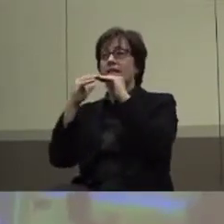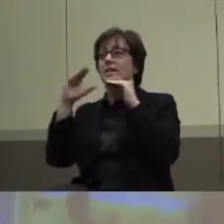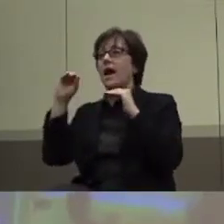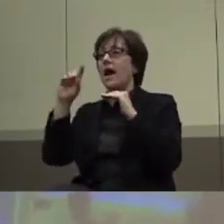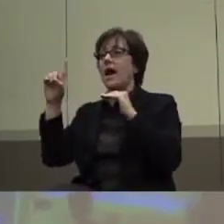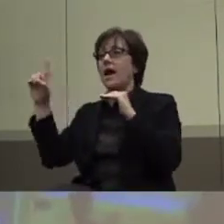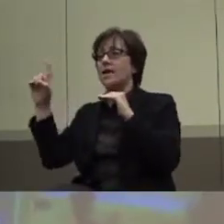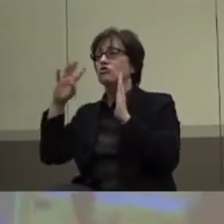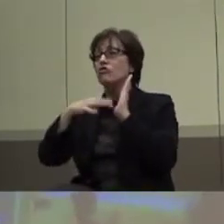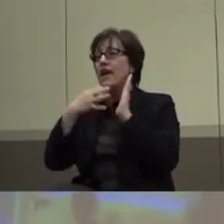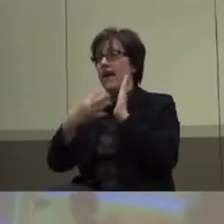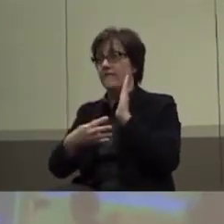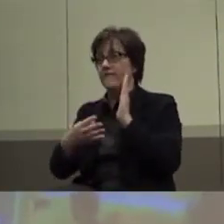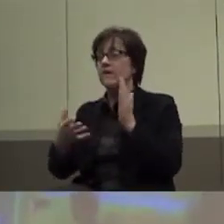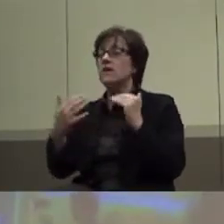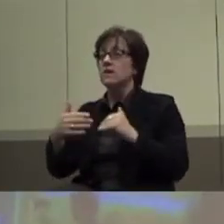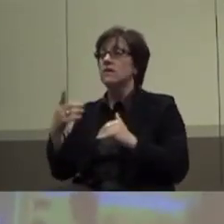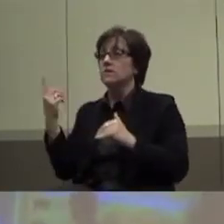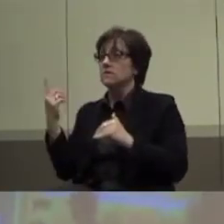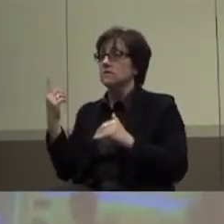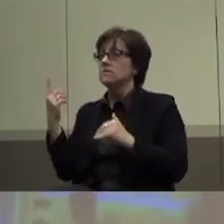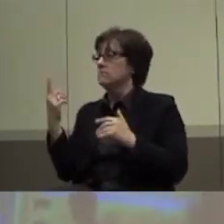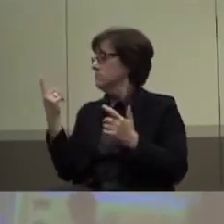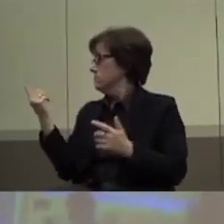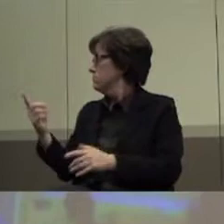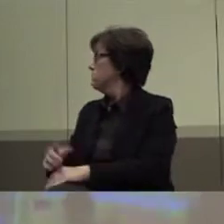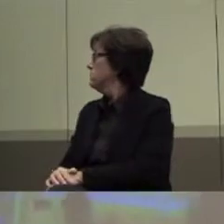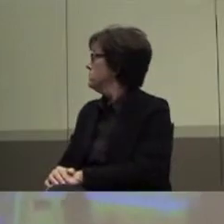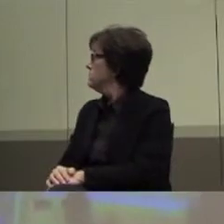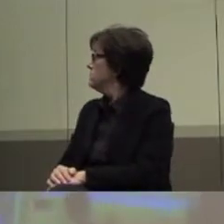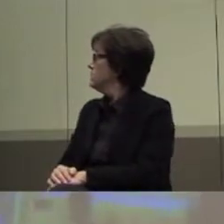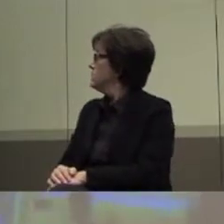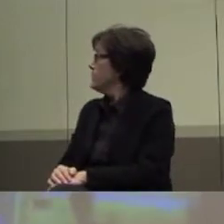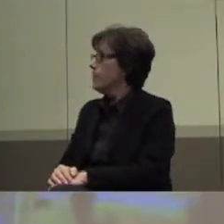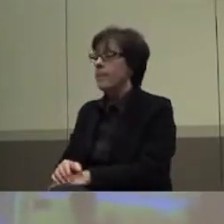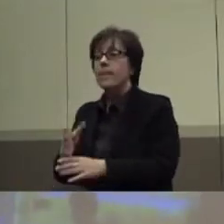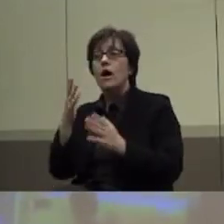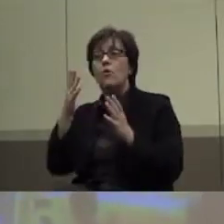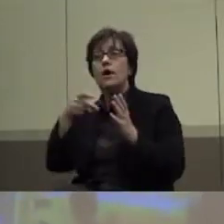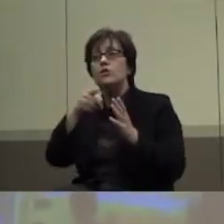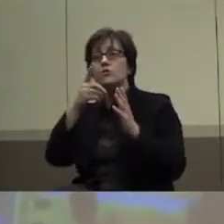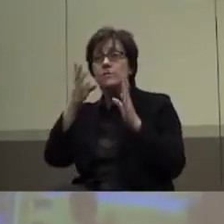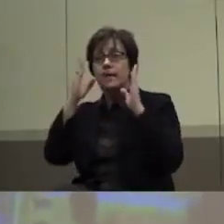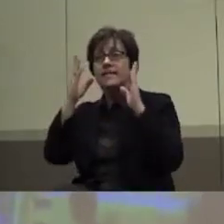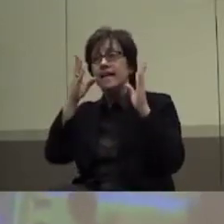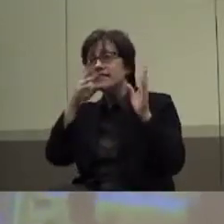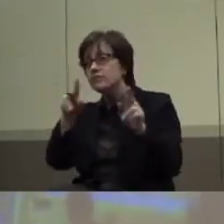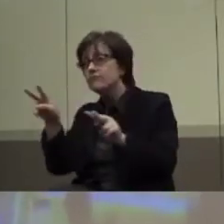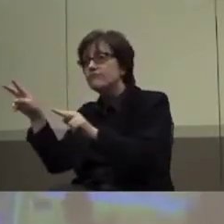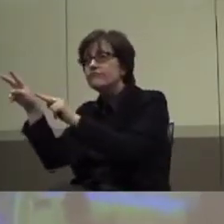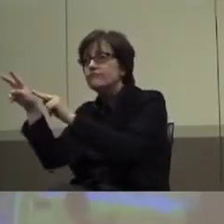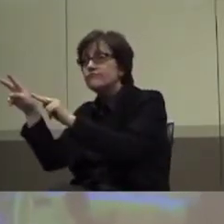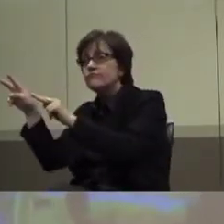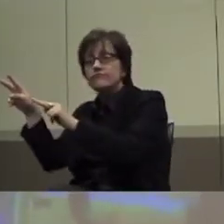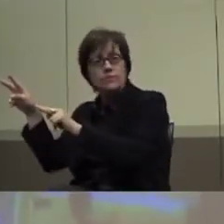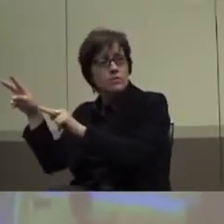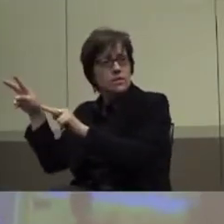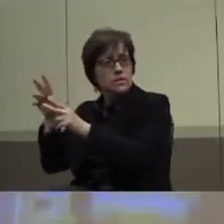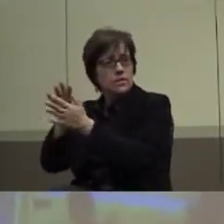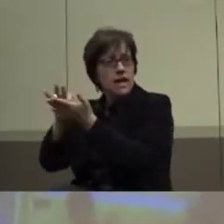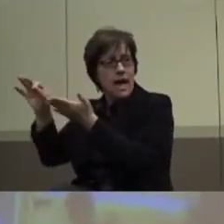4, 5. Do it with me. Get ready. 2, 4, 5. Again. 2, 4,